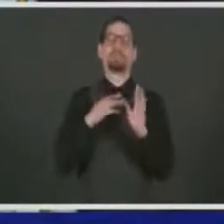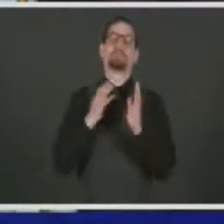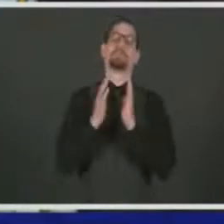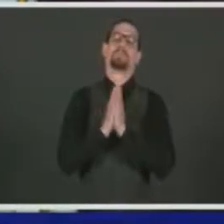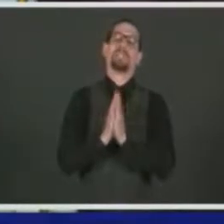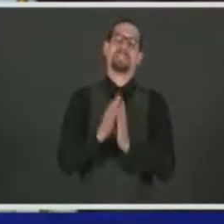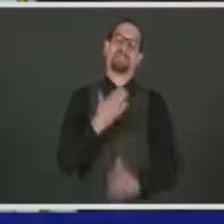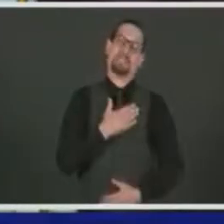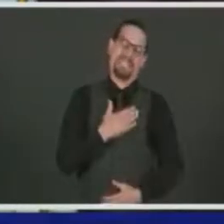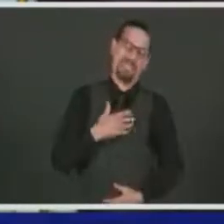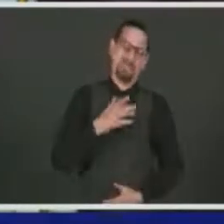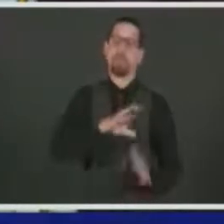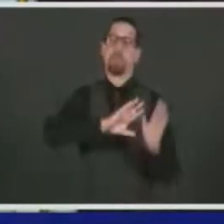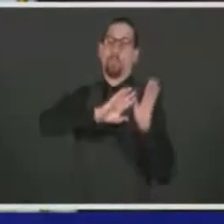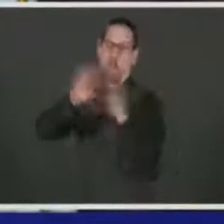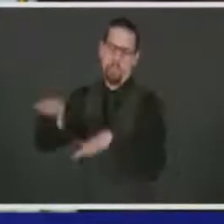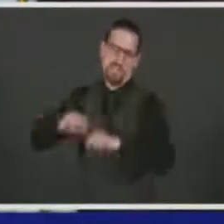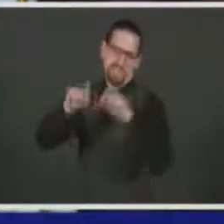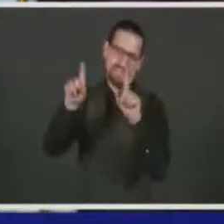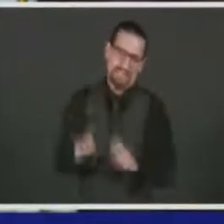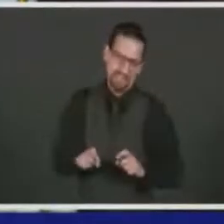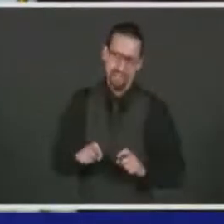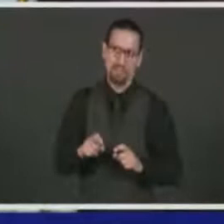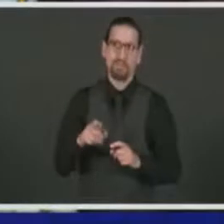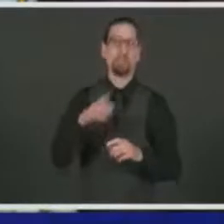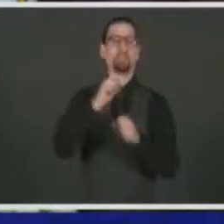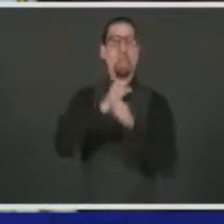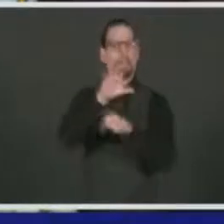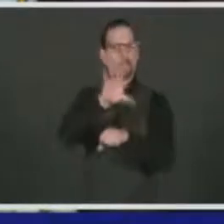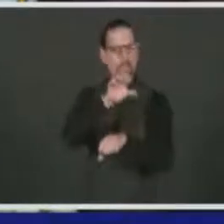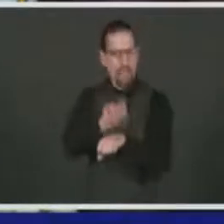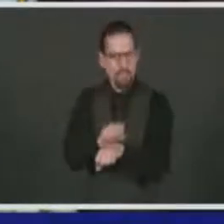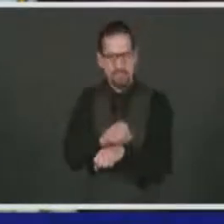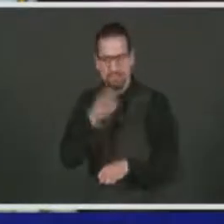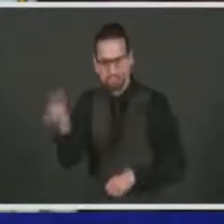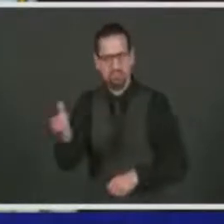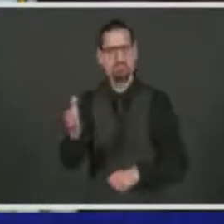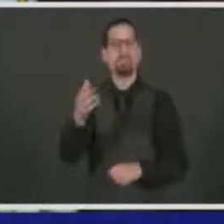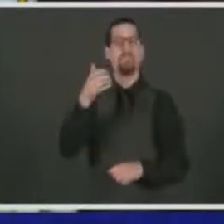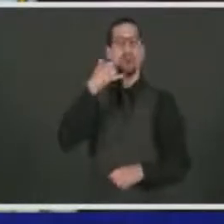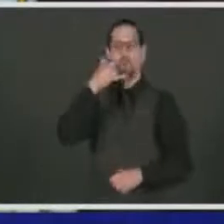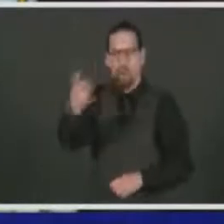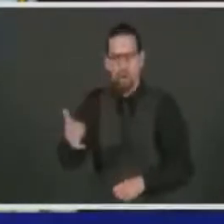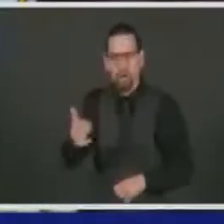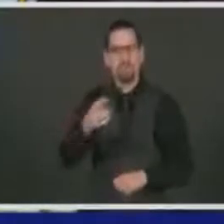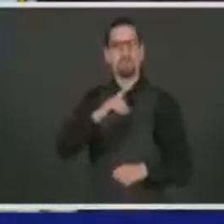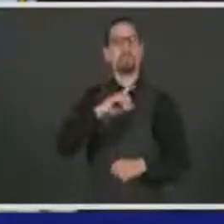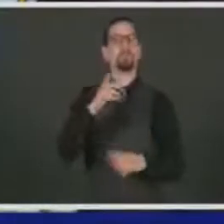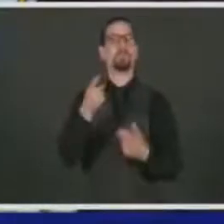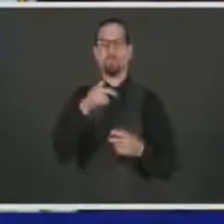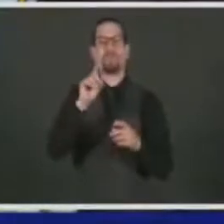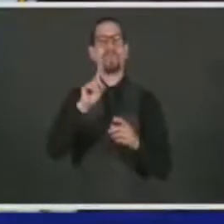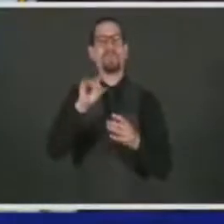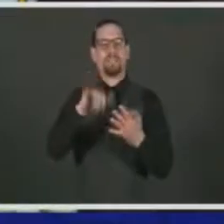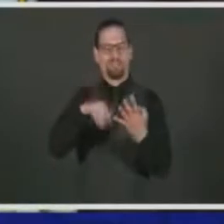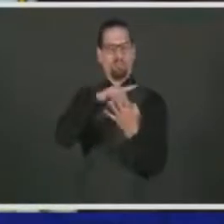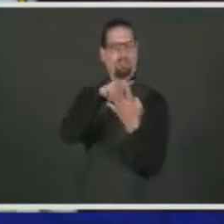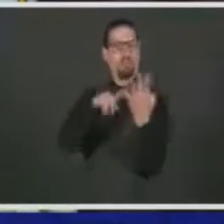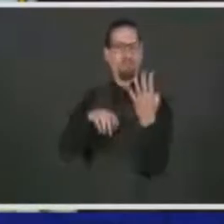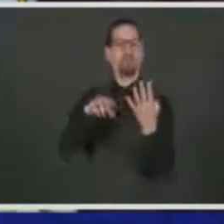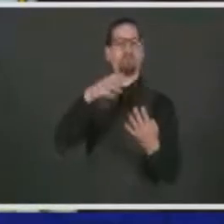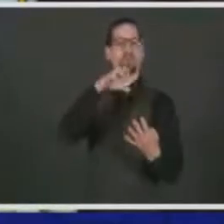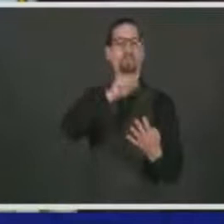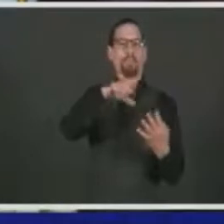tested. You can make an appointment at the Stop and Shop sites or at RIC or